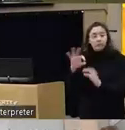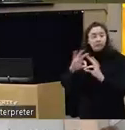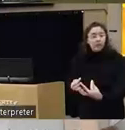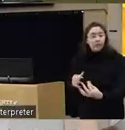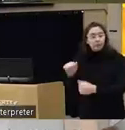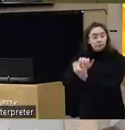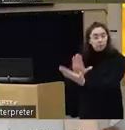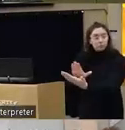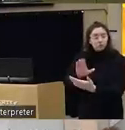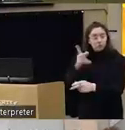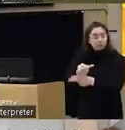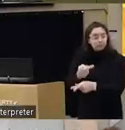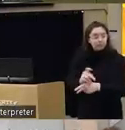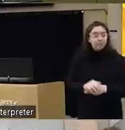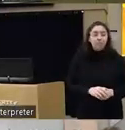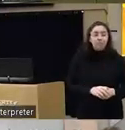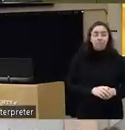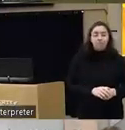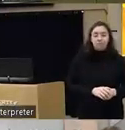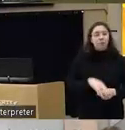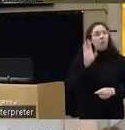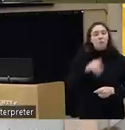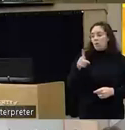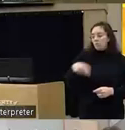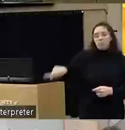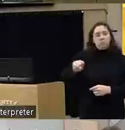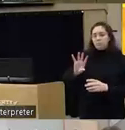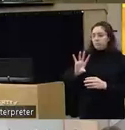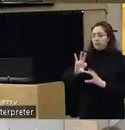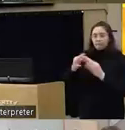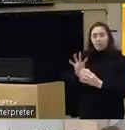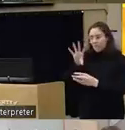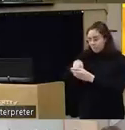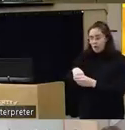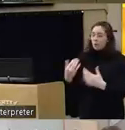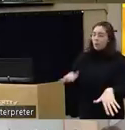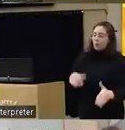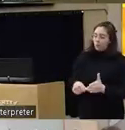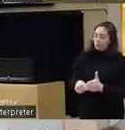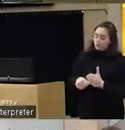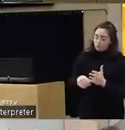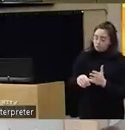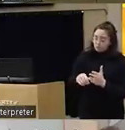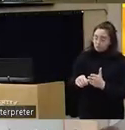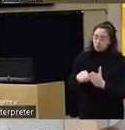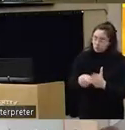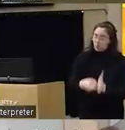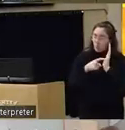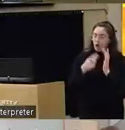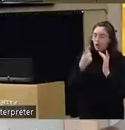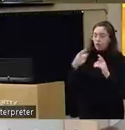care, knowing that that is essential for kids and getting better. We also